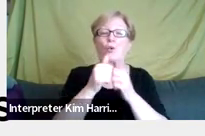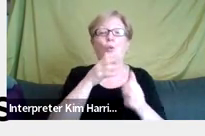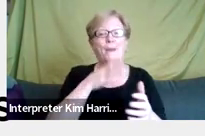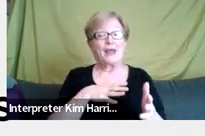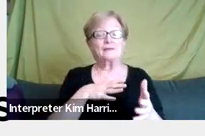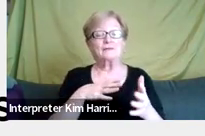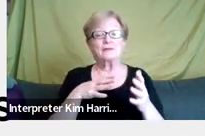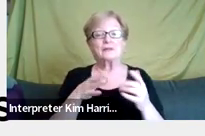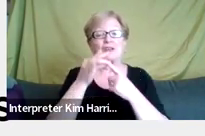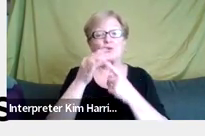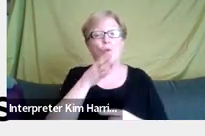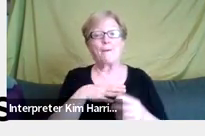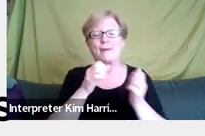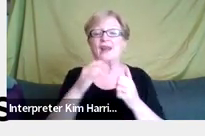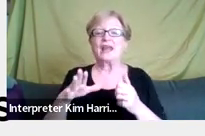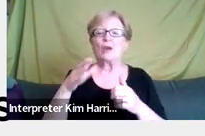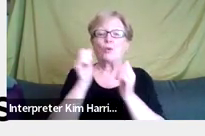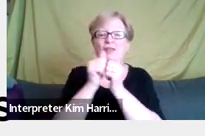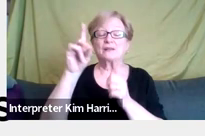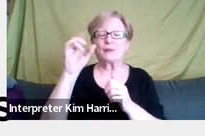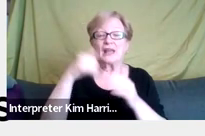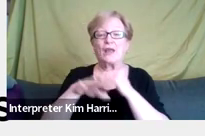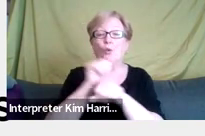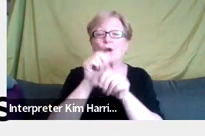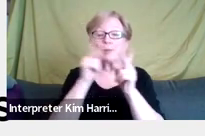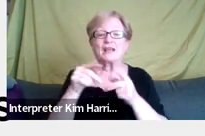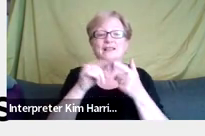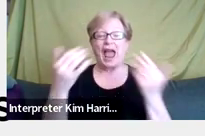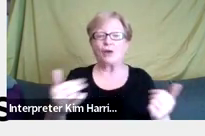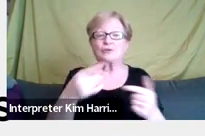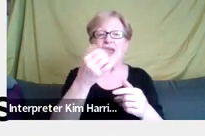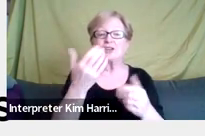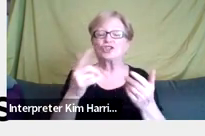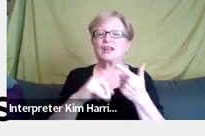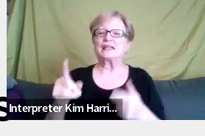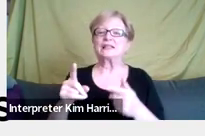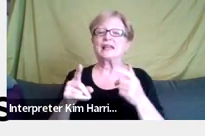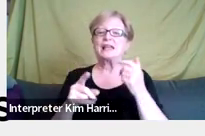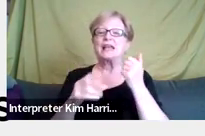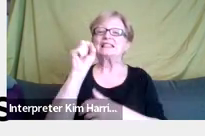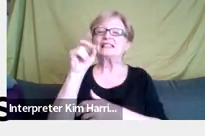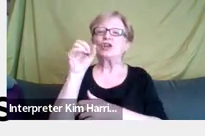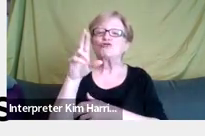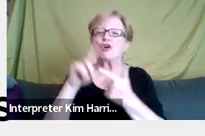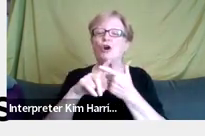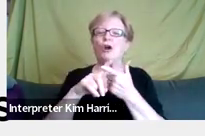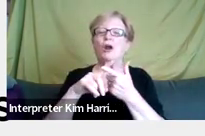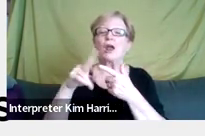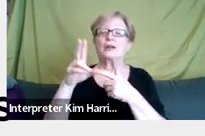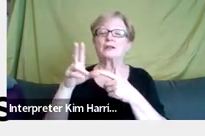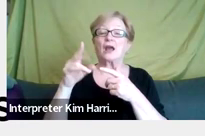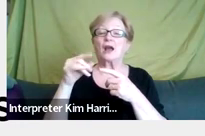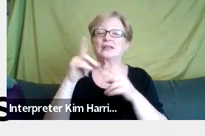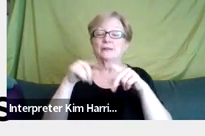with disabilities in the workplace. Today, she is the senior accessibility strategy partner for T-Mobile's